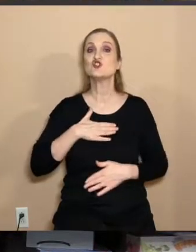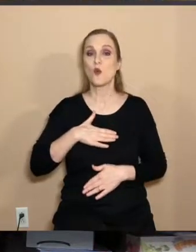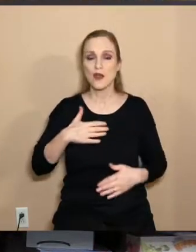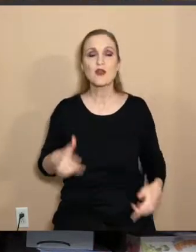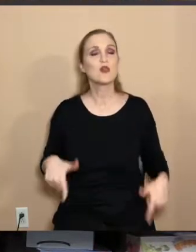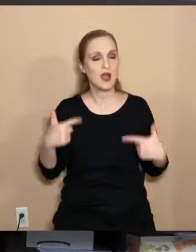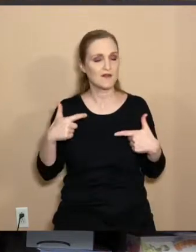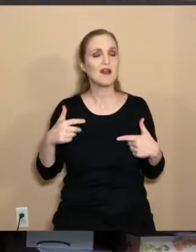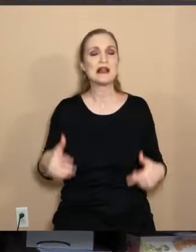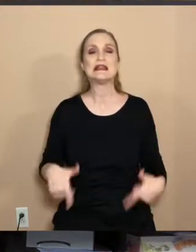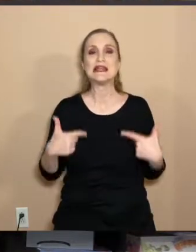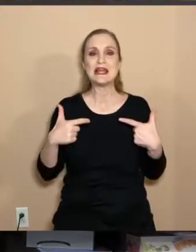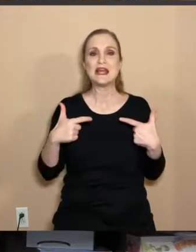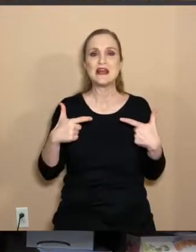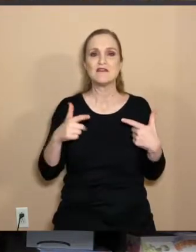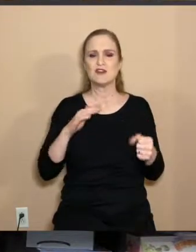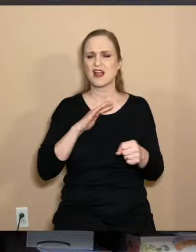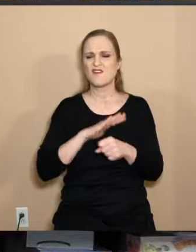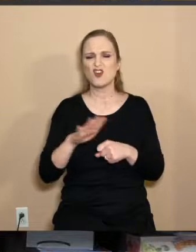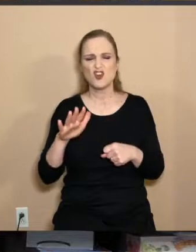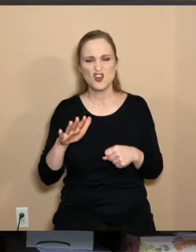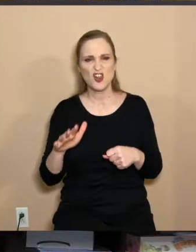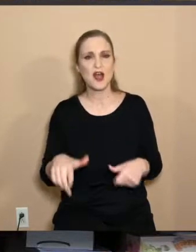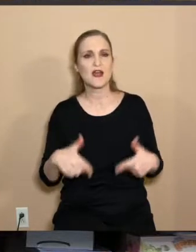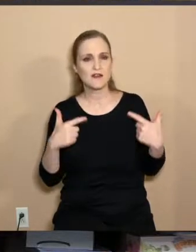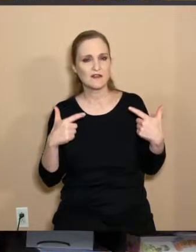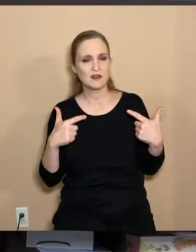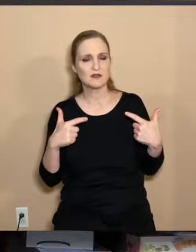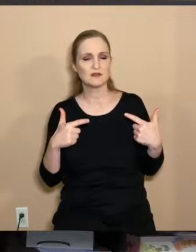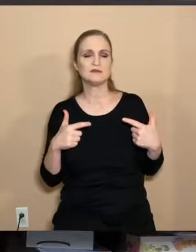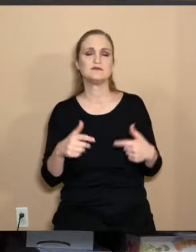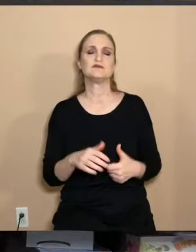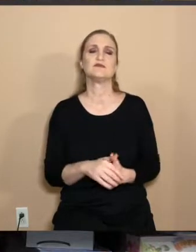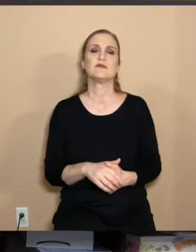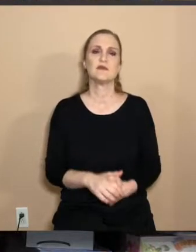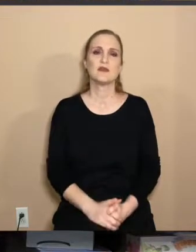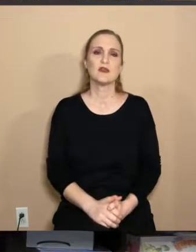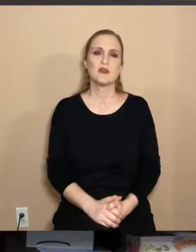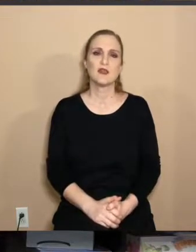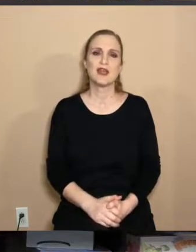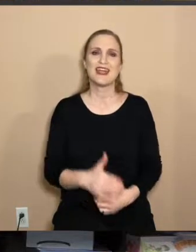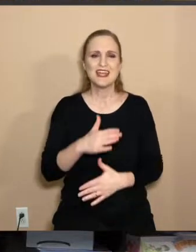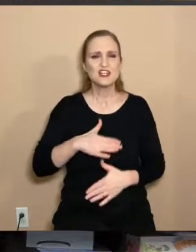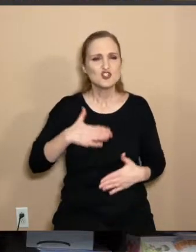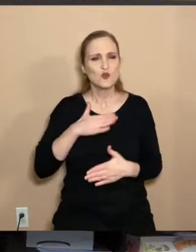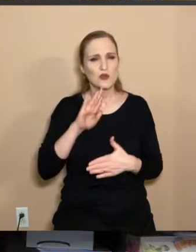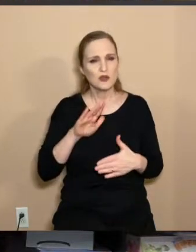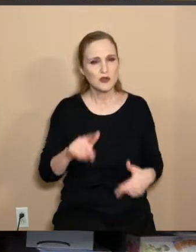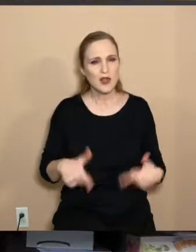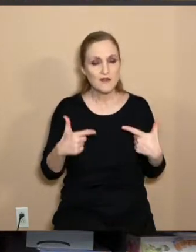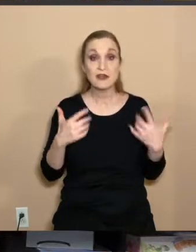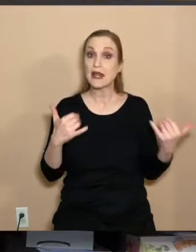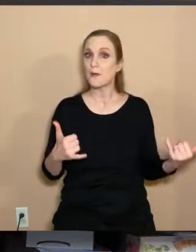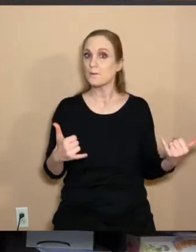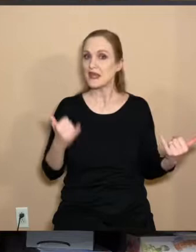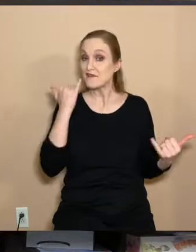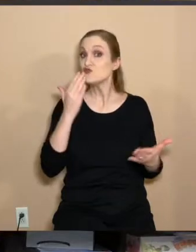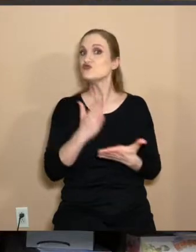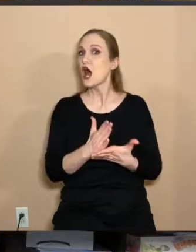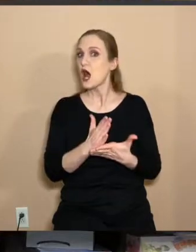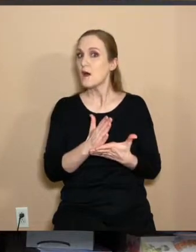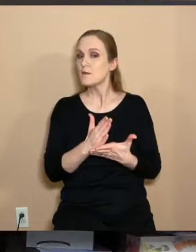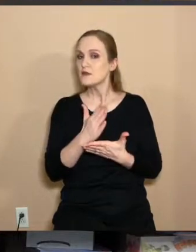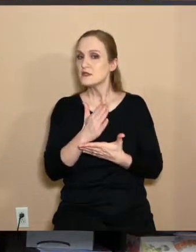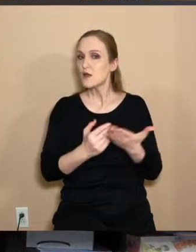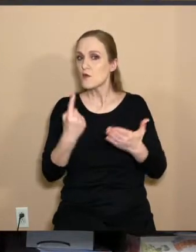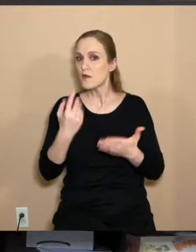life. Live life to the fullest. Live life and enjoy your life. Now, if he just stopped there, some might